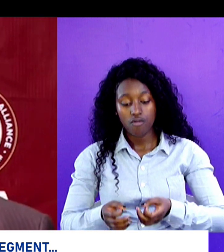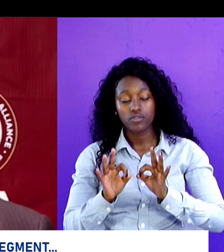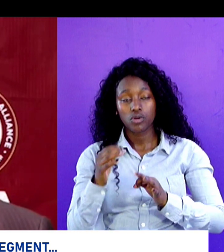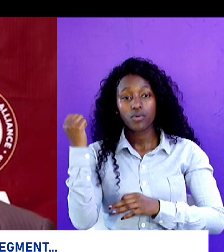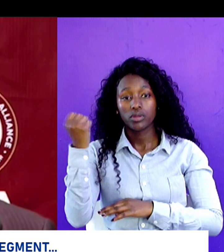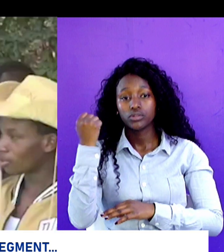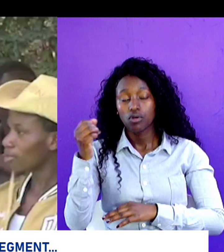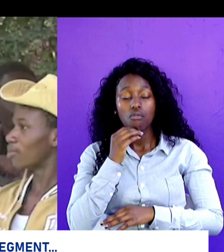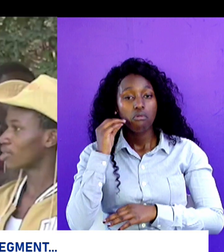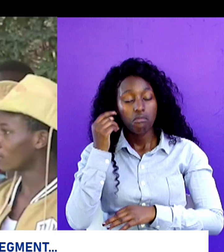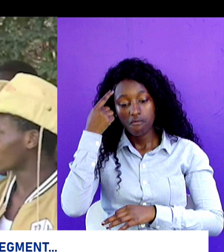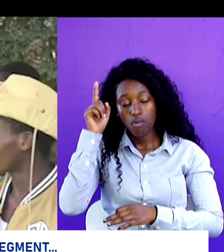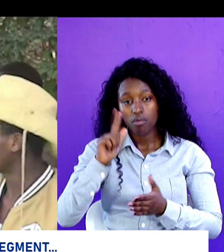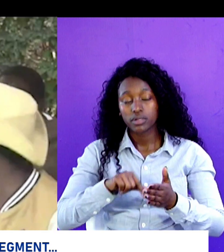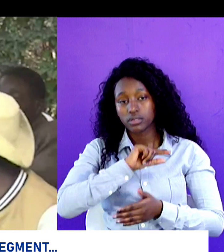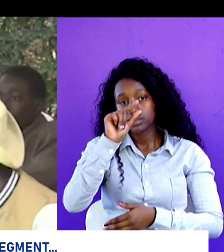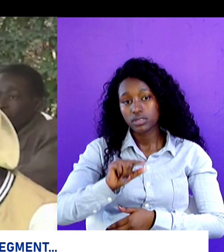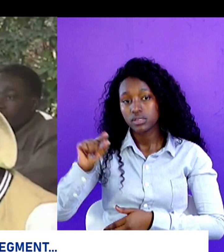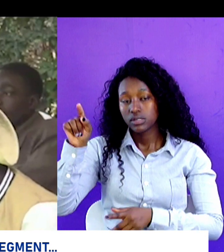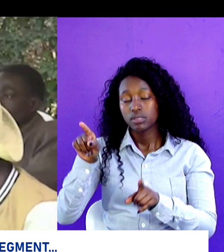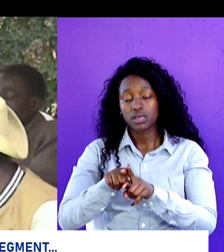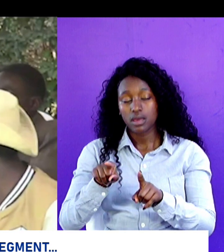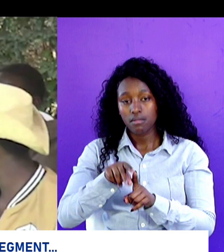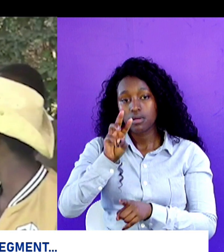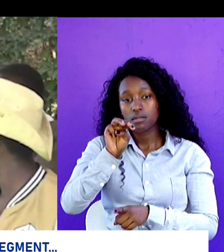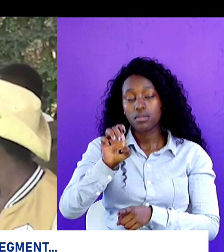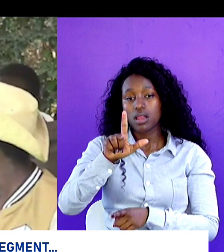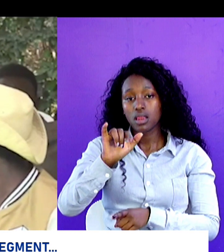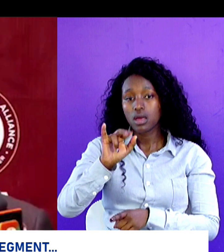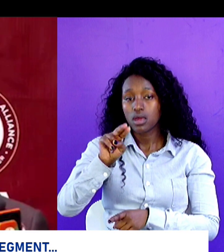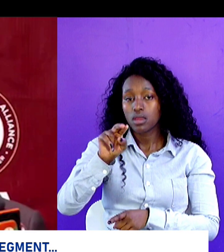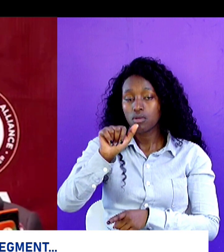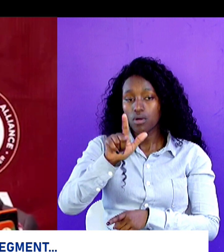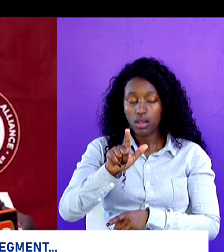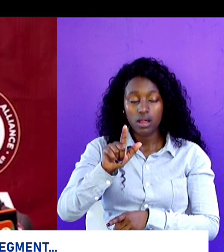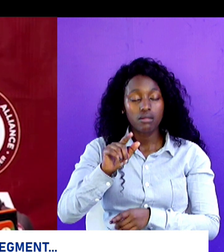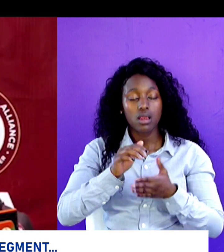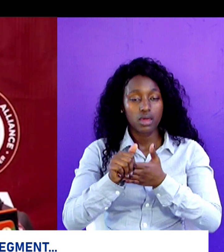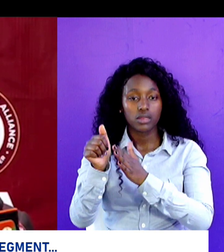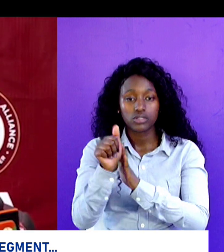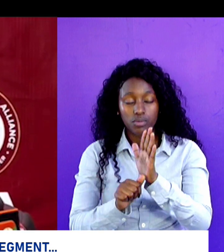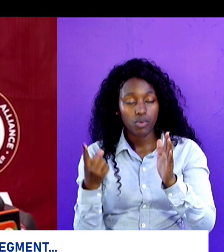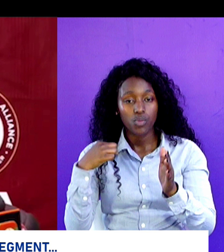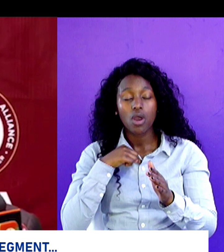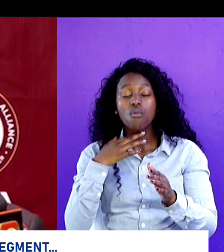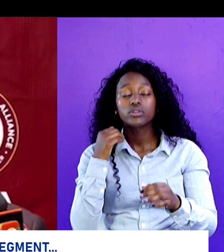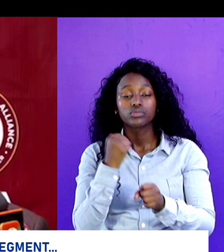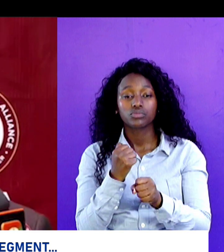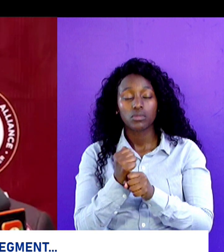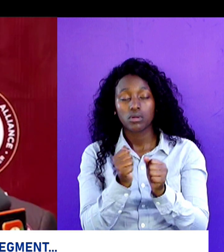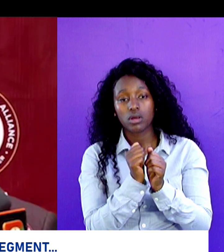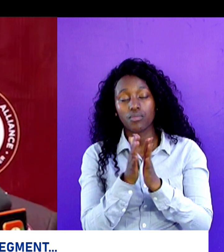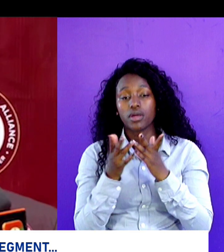Gen Z and millennial leadership in Kenya. We live in a country where young people are only called upon to vote, clap, and